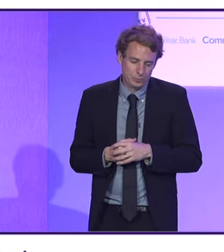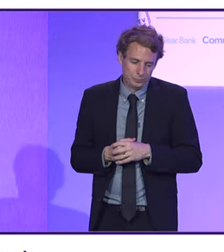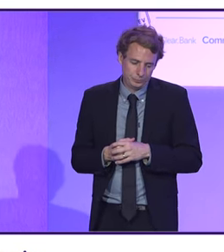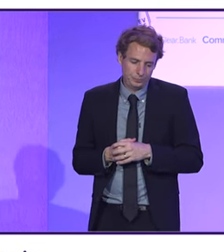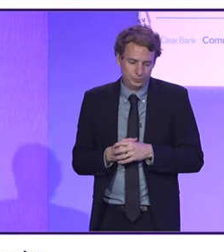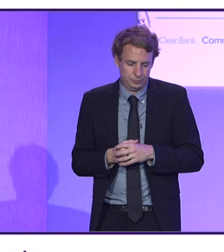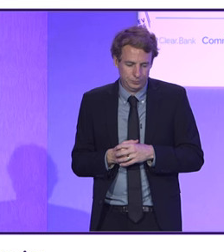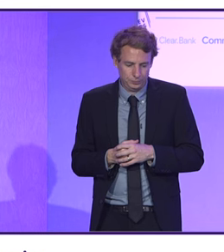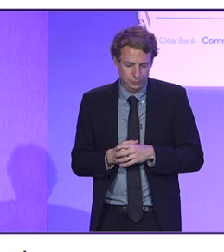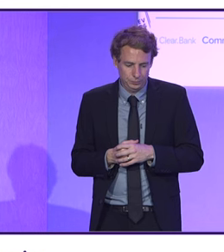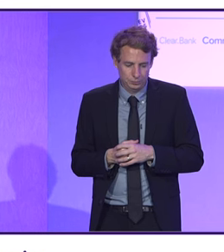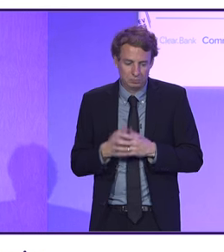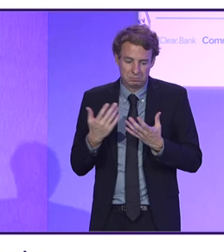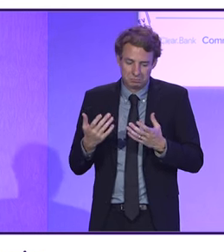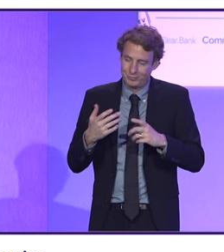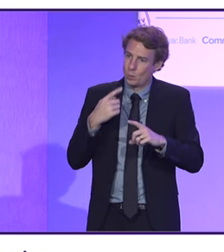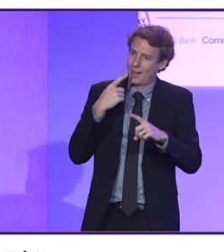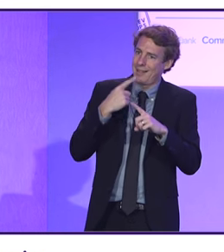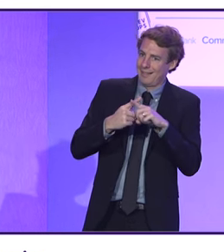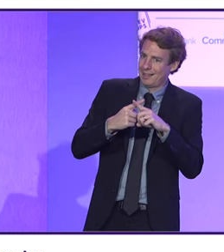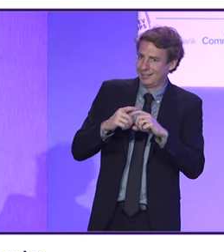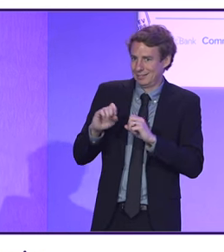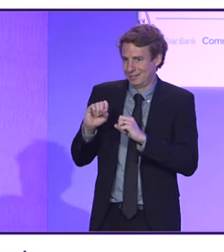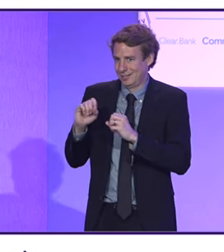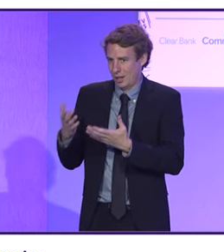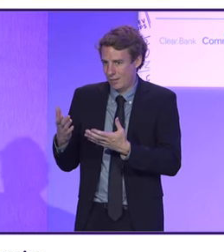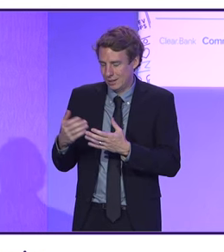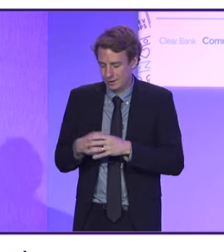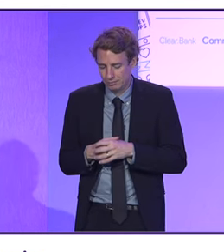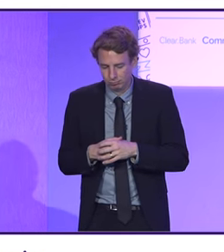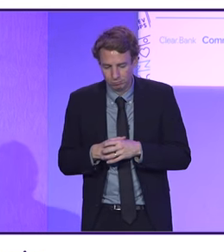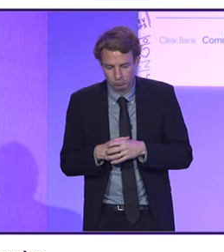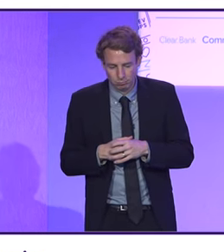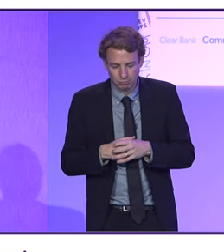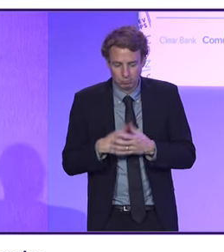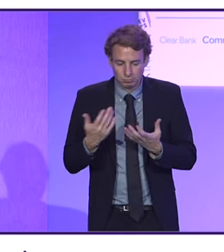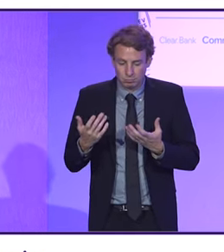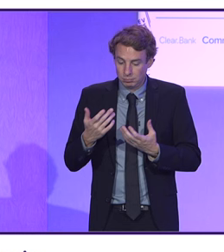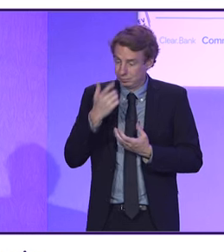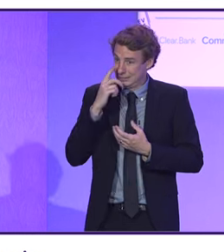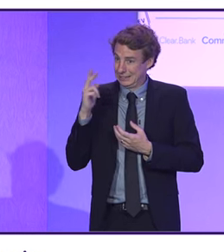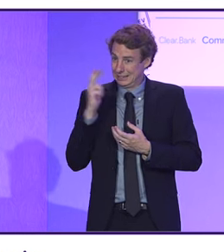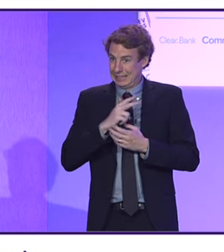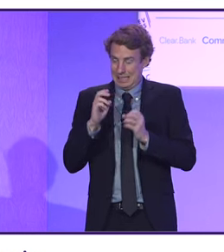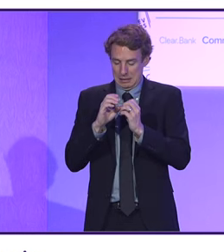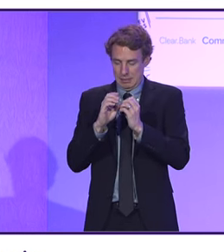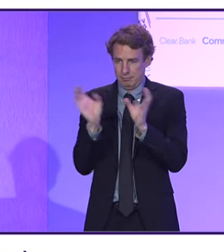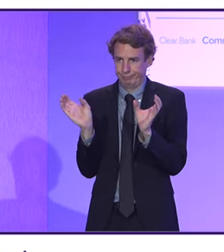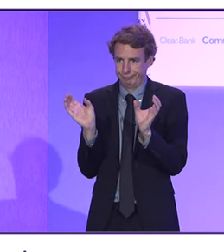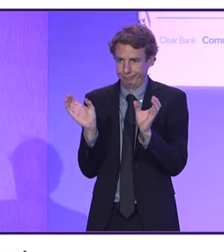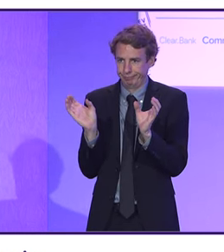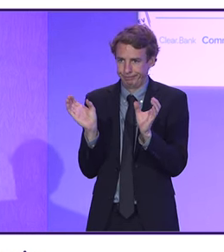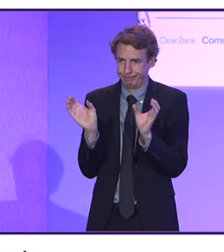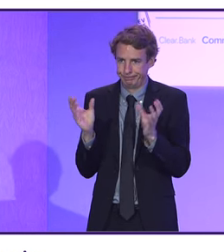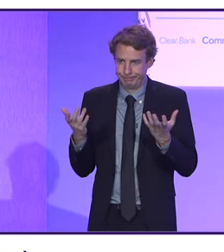So I'm going to introduce X as a service as an interaction model. From the icon of the two circles, you can see there is no overlap of these two groups